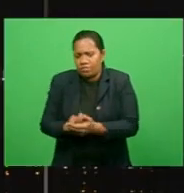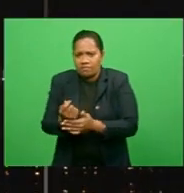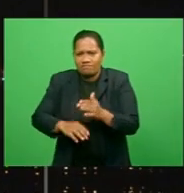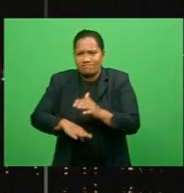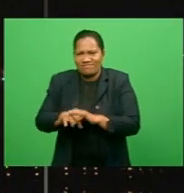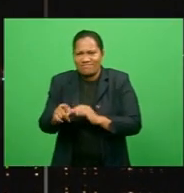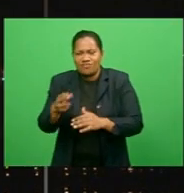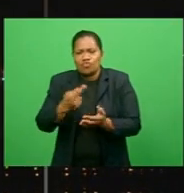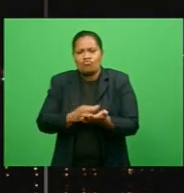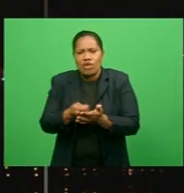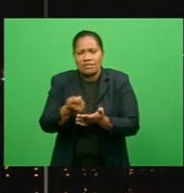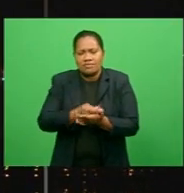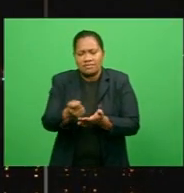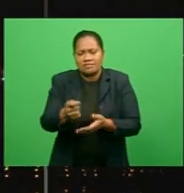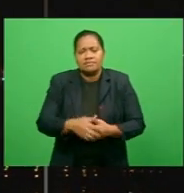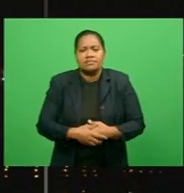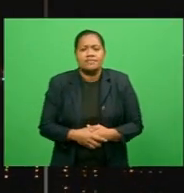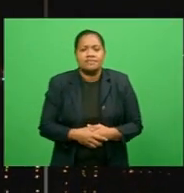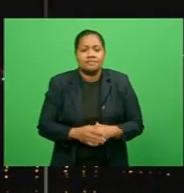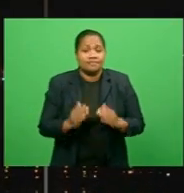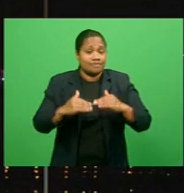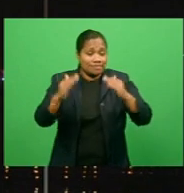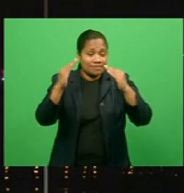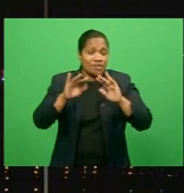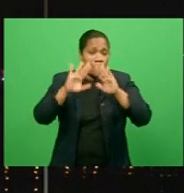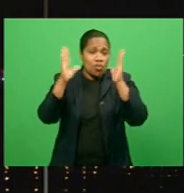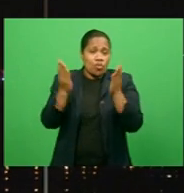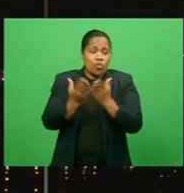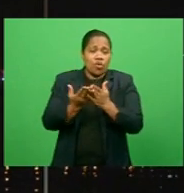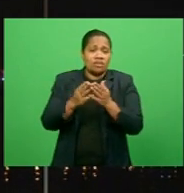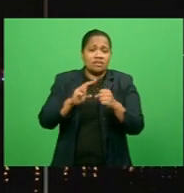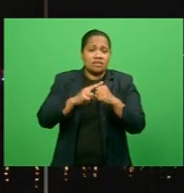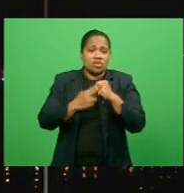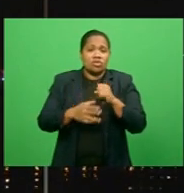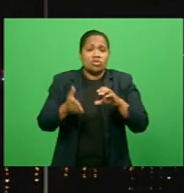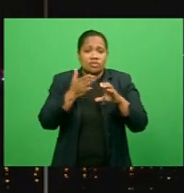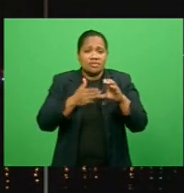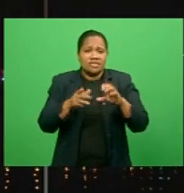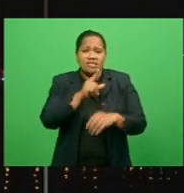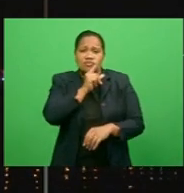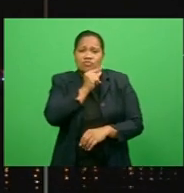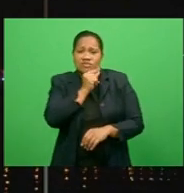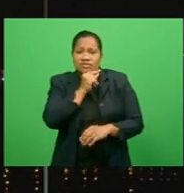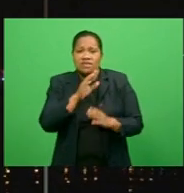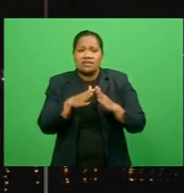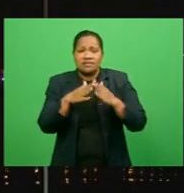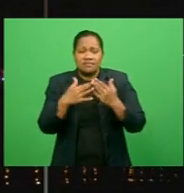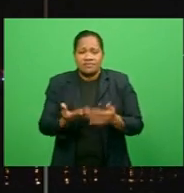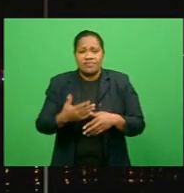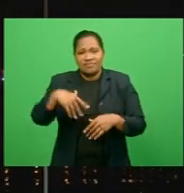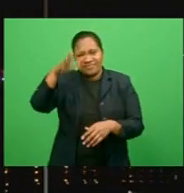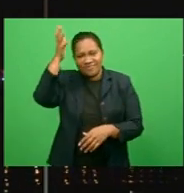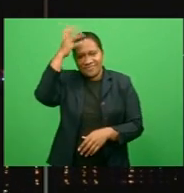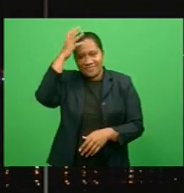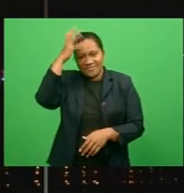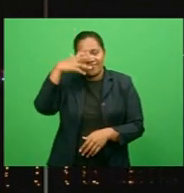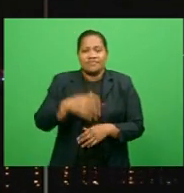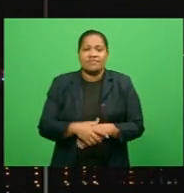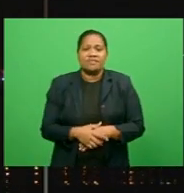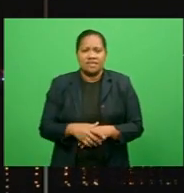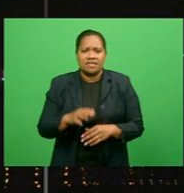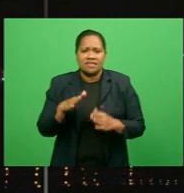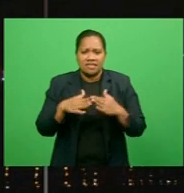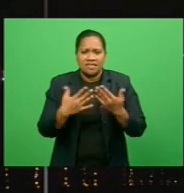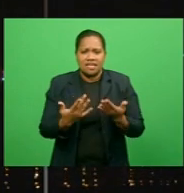students. Turning to world news, social media app Twitter has flagged a tweet by US President Donald Trump claiming he is